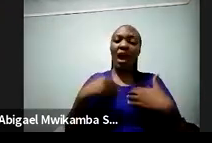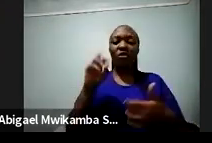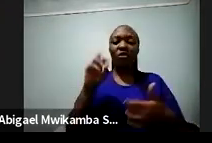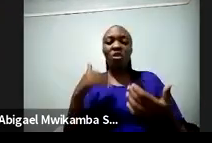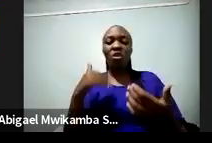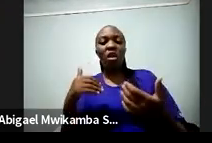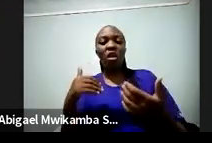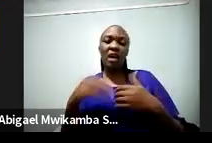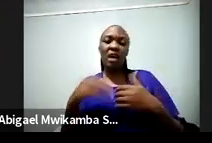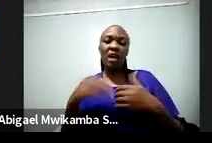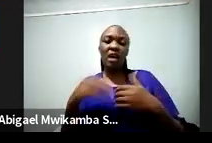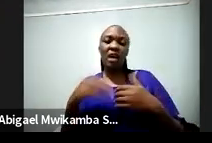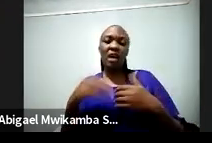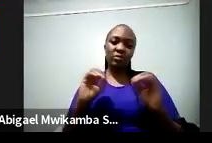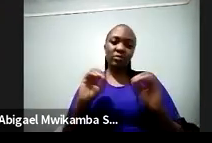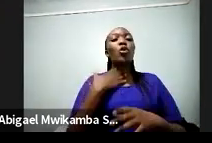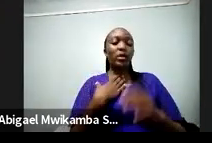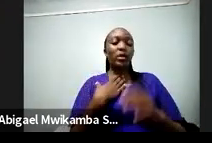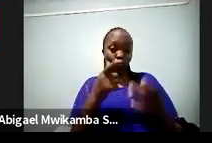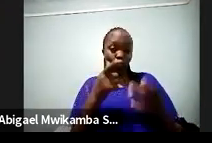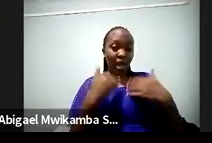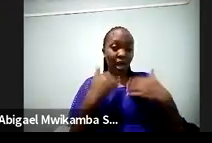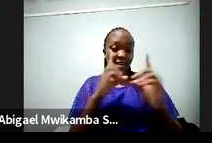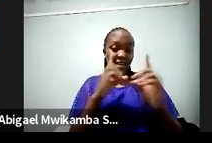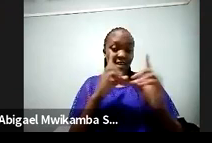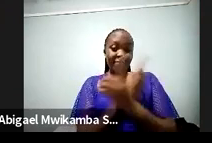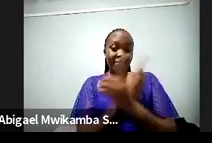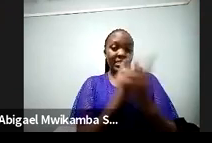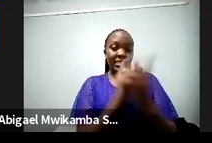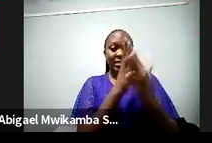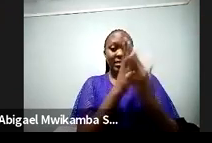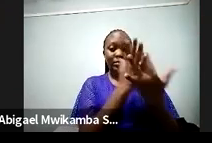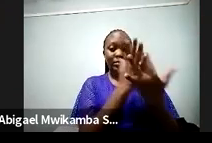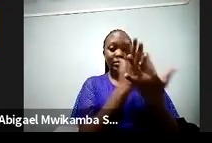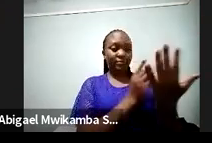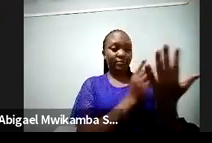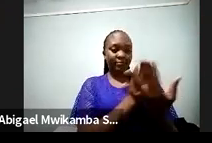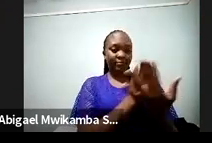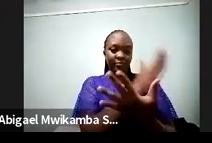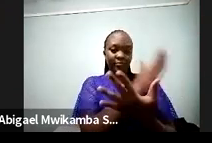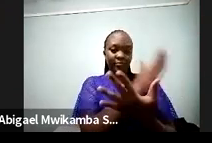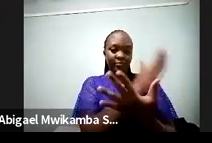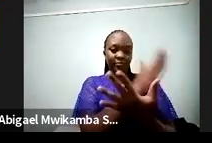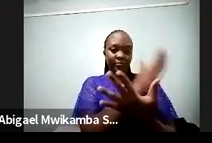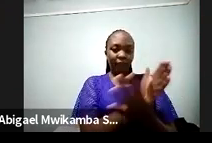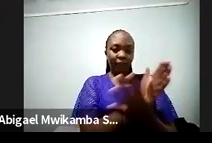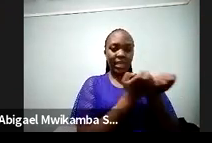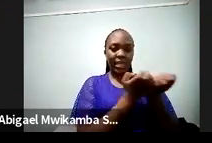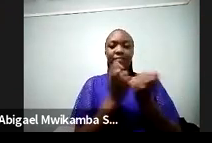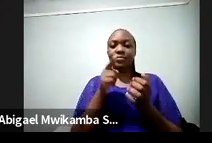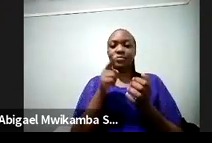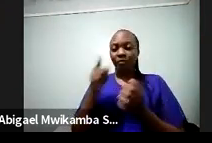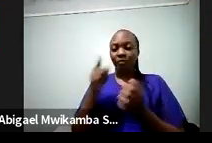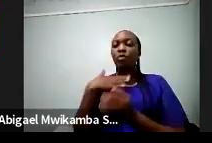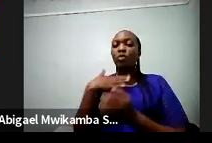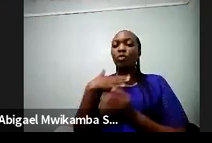You may have to invest in it or you may have to spend. So the needs are like you must pay, you need some housing, you